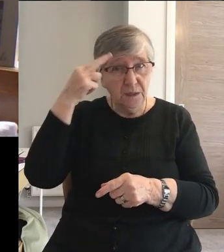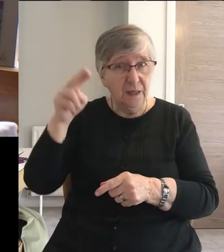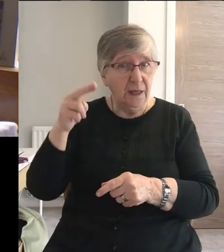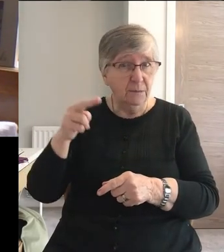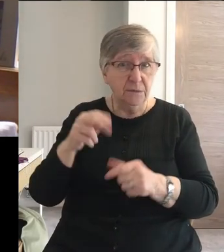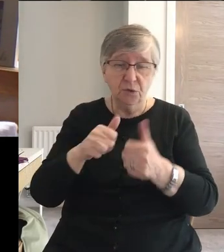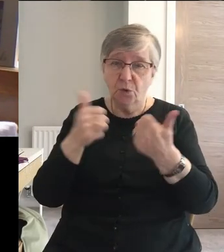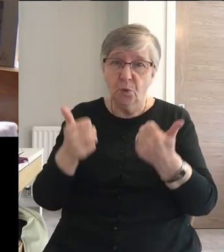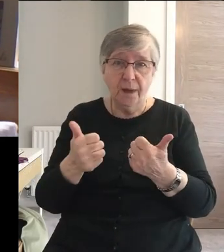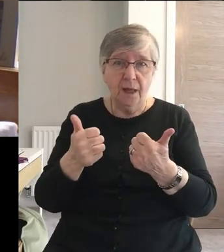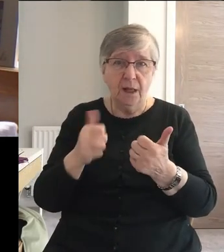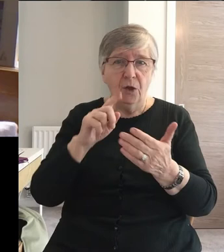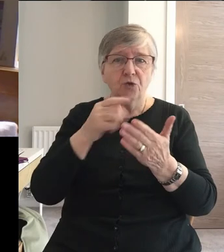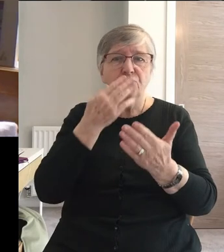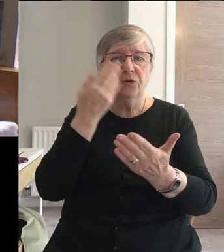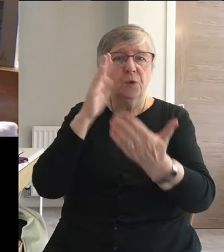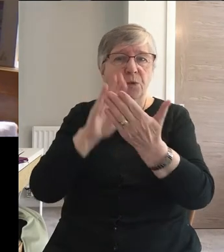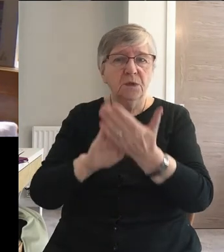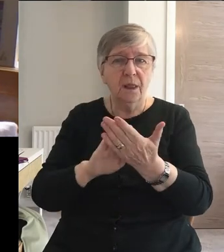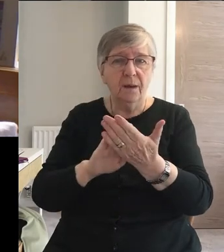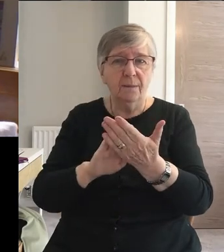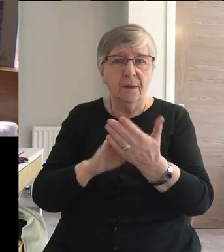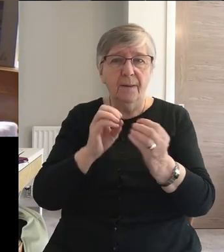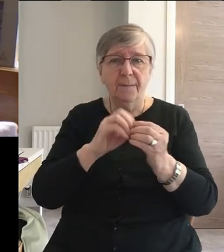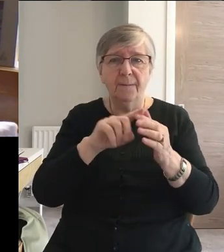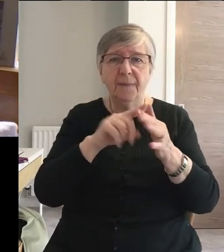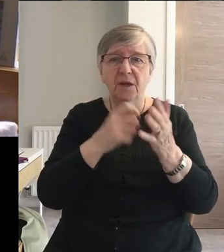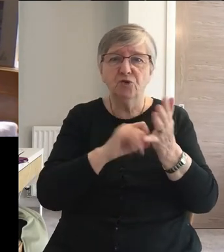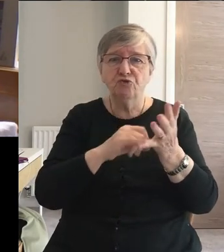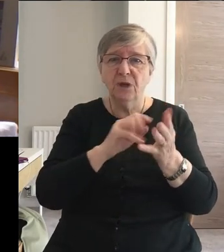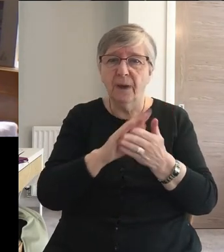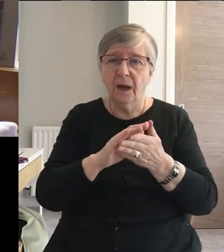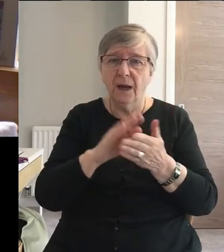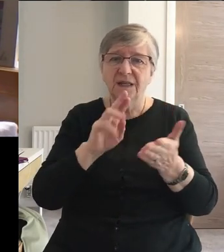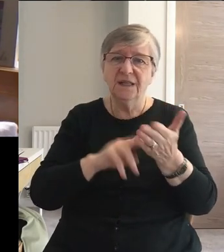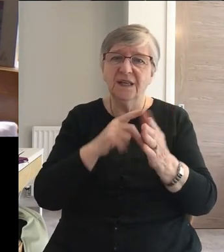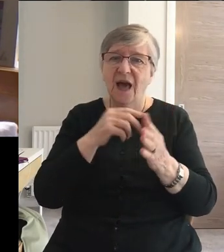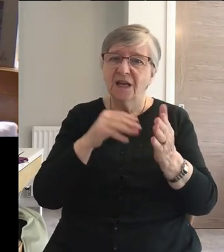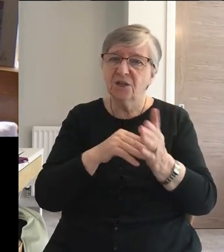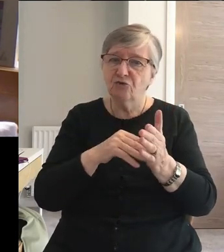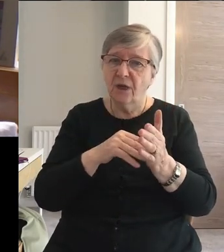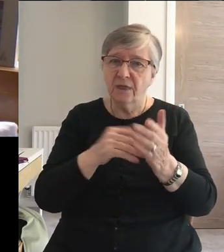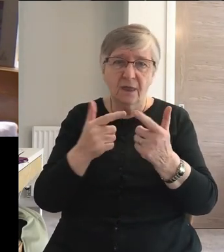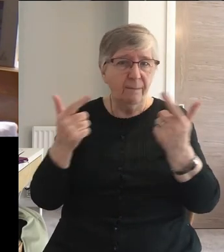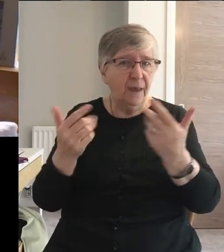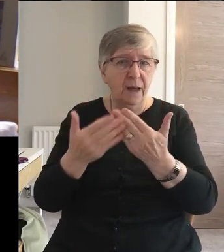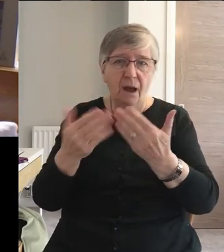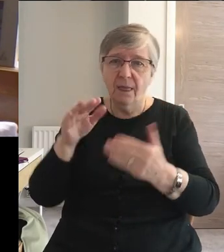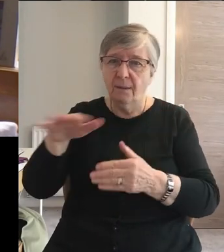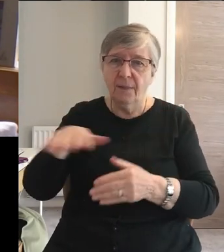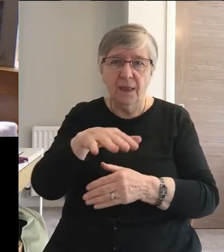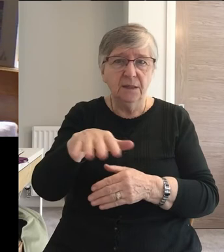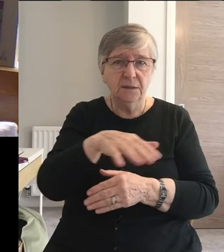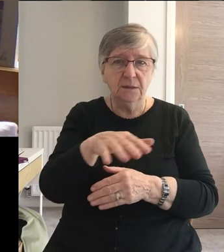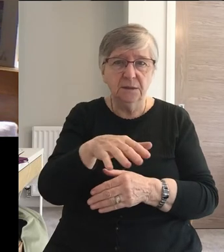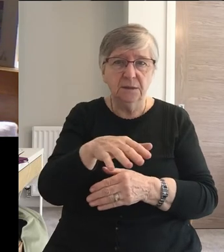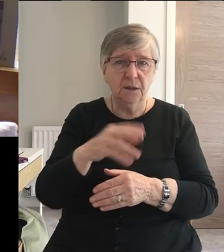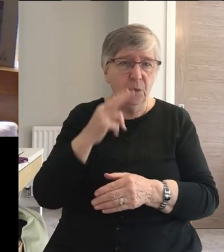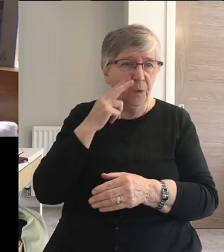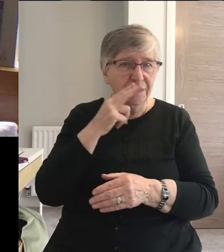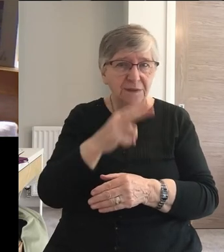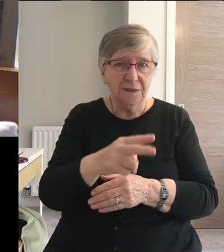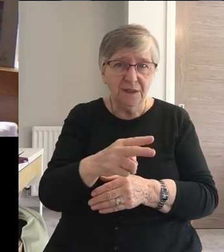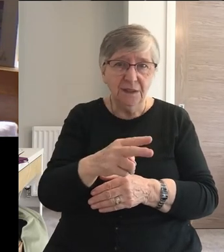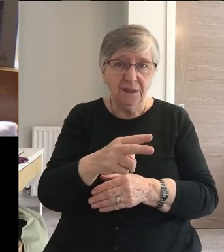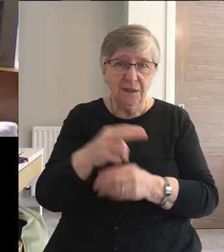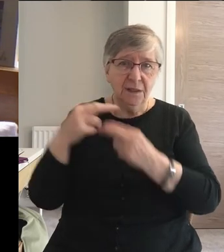been there. Jerusalem, Beersheba, Nazareth, and many others. We see the